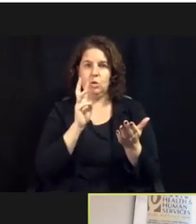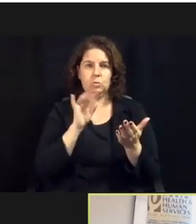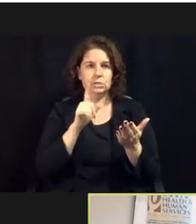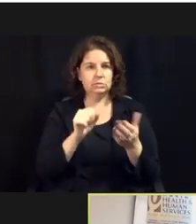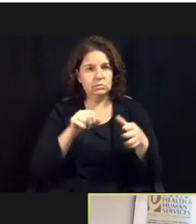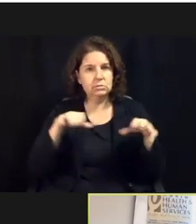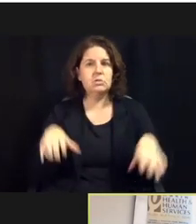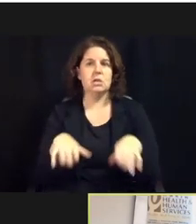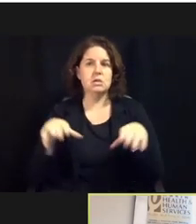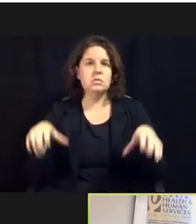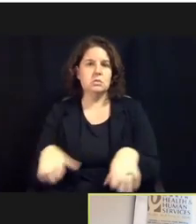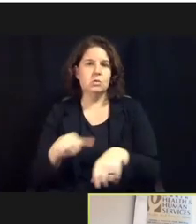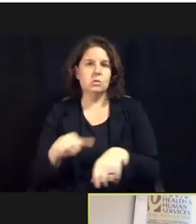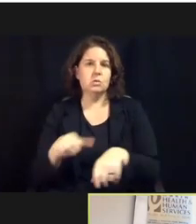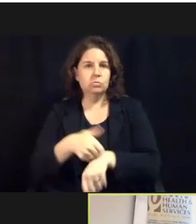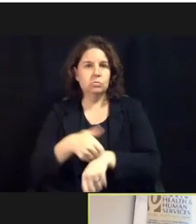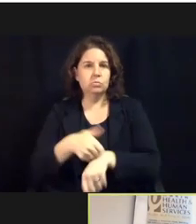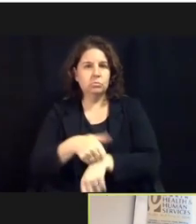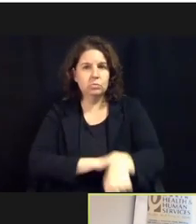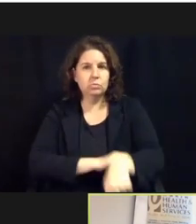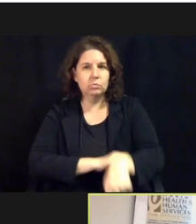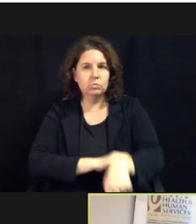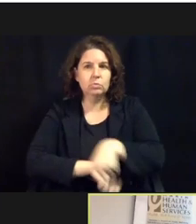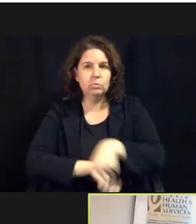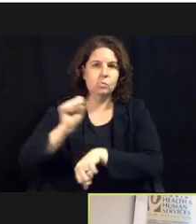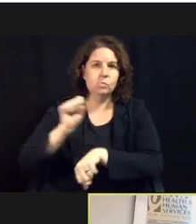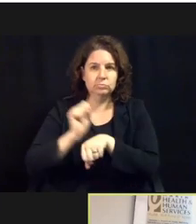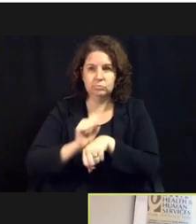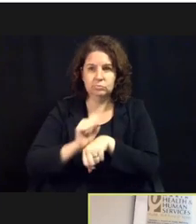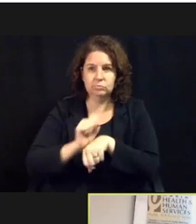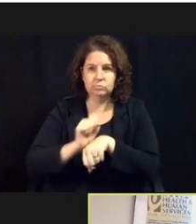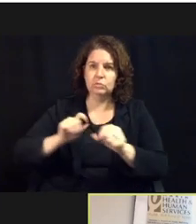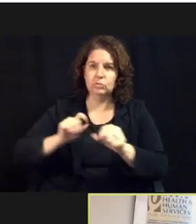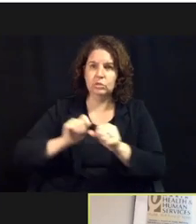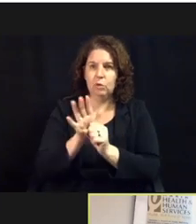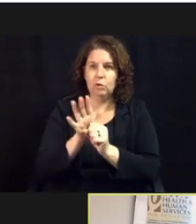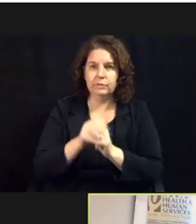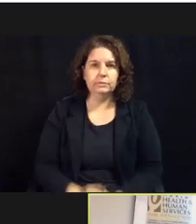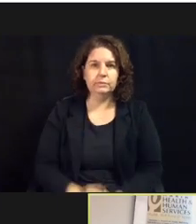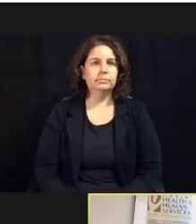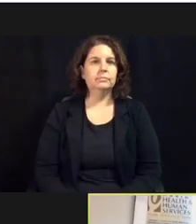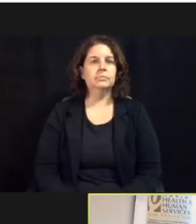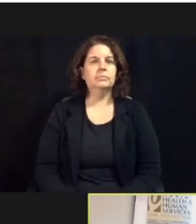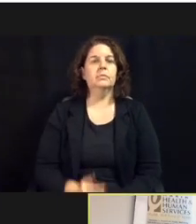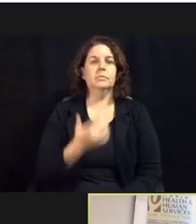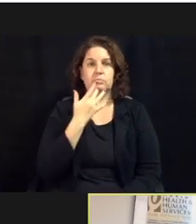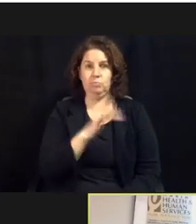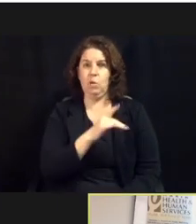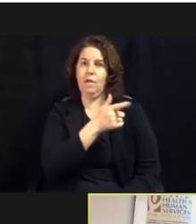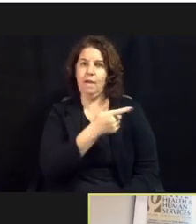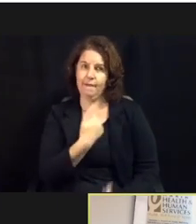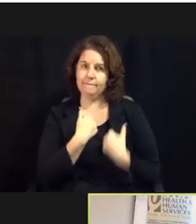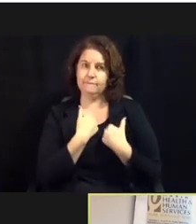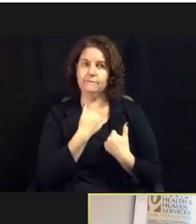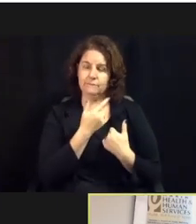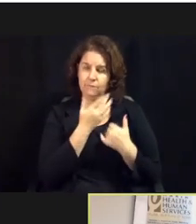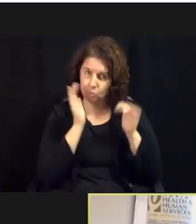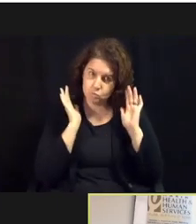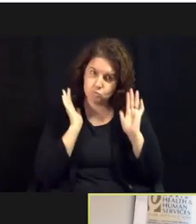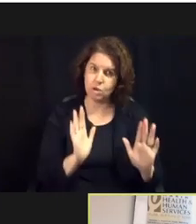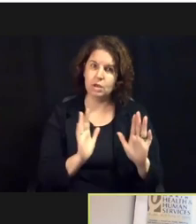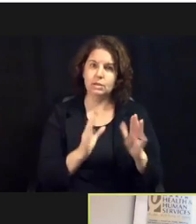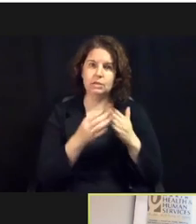the COVID pandemic. We are so fortunate here in Marin County to have a tremendous leader,